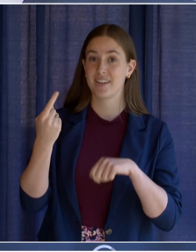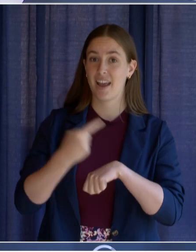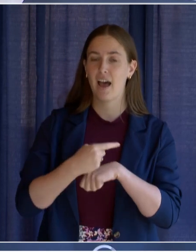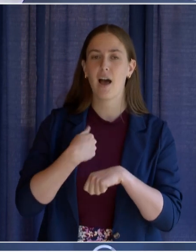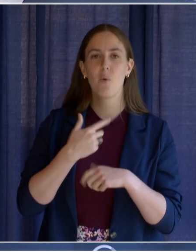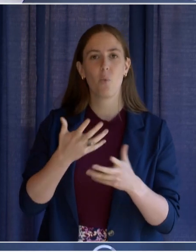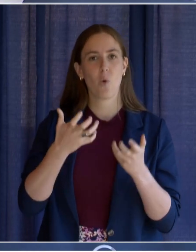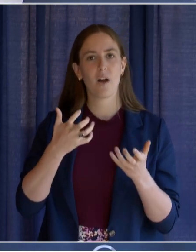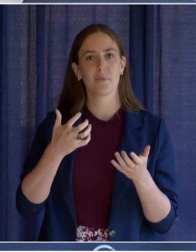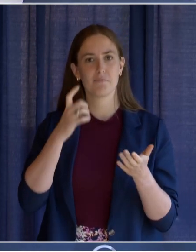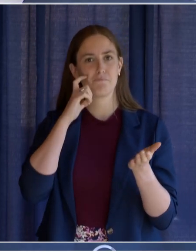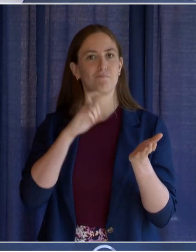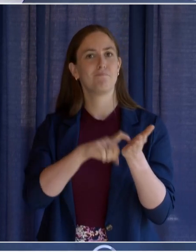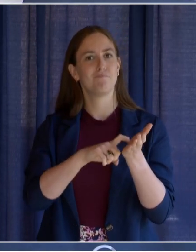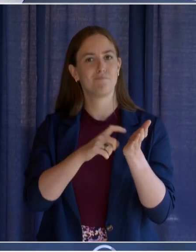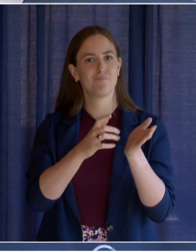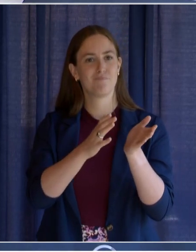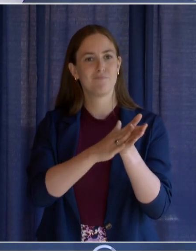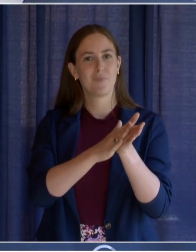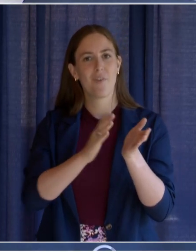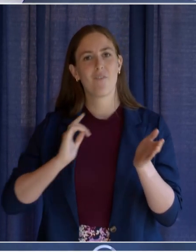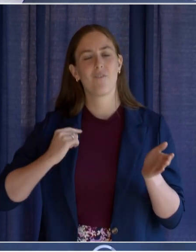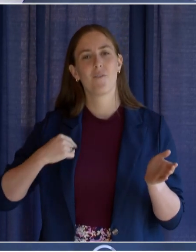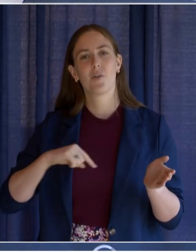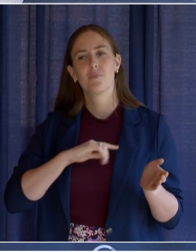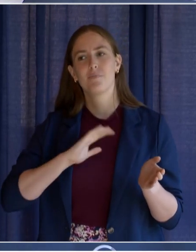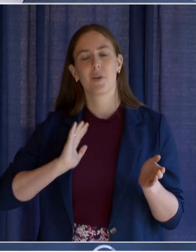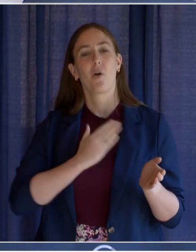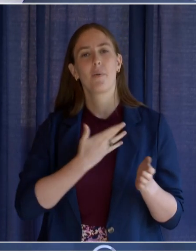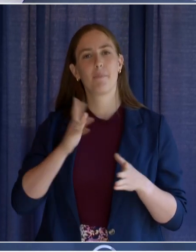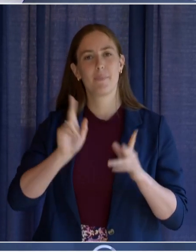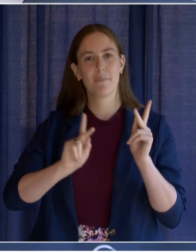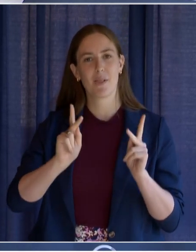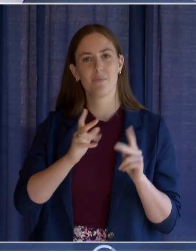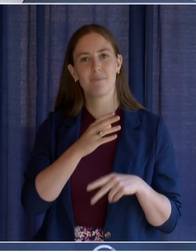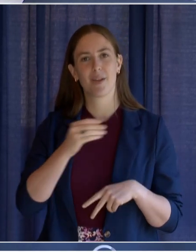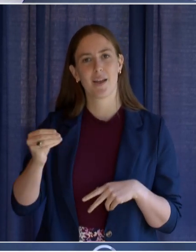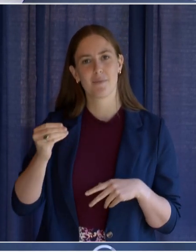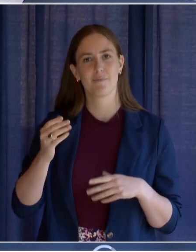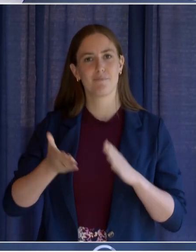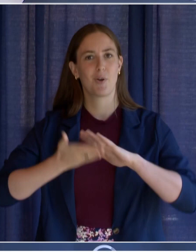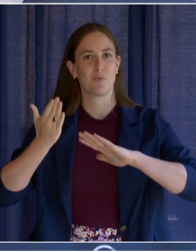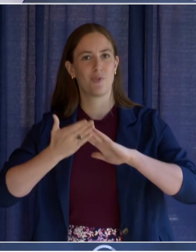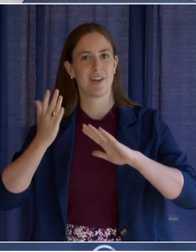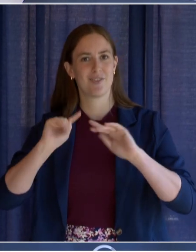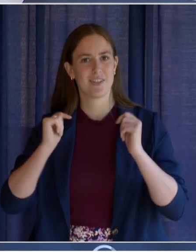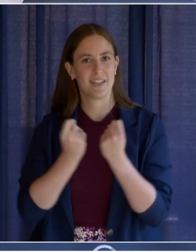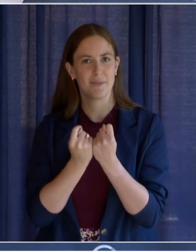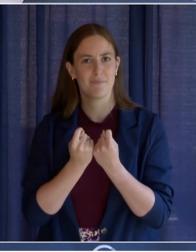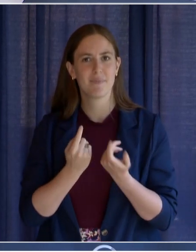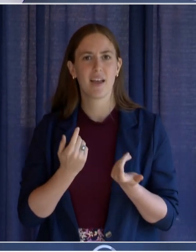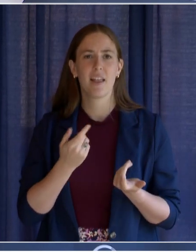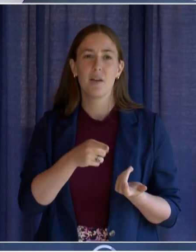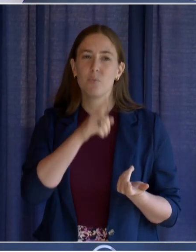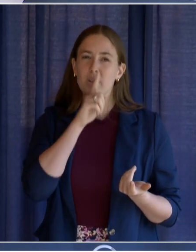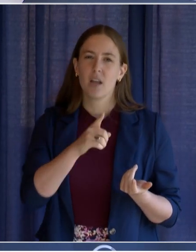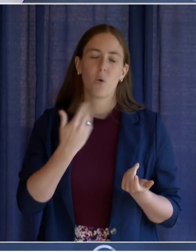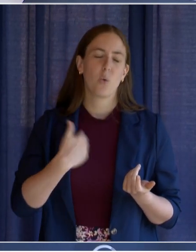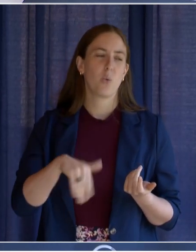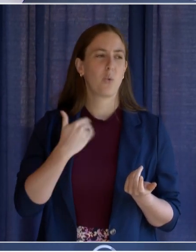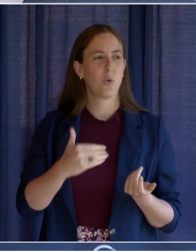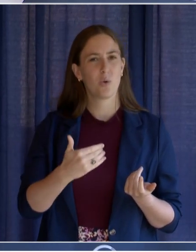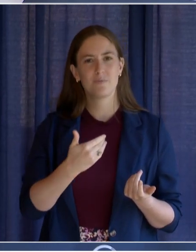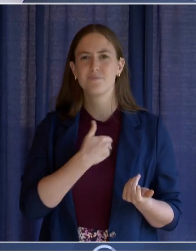out to our people and operations team who brought soul and heart to the very hard